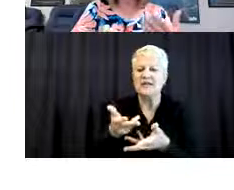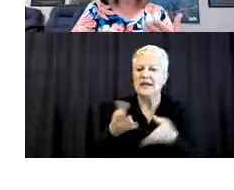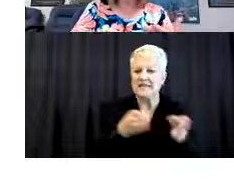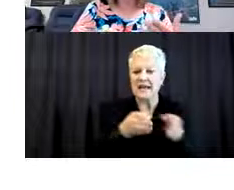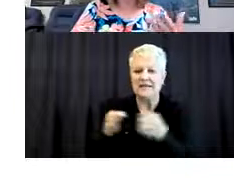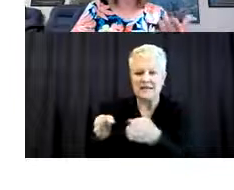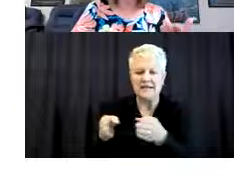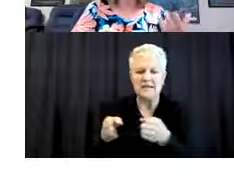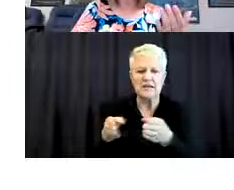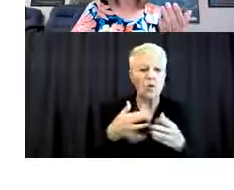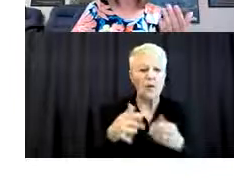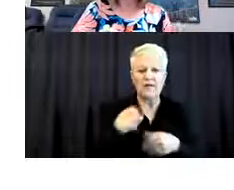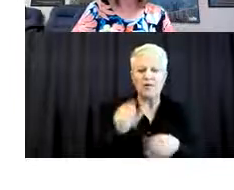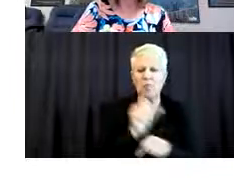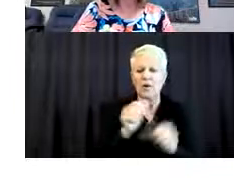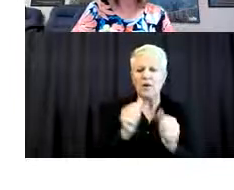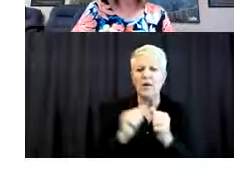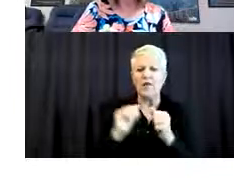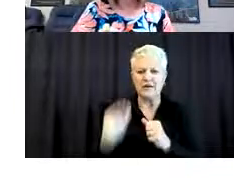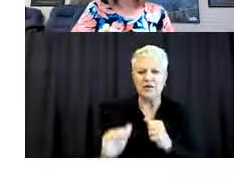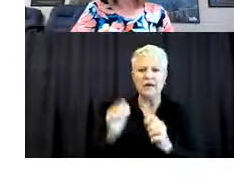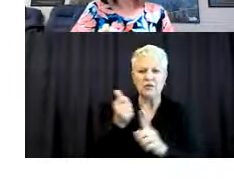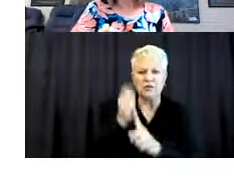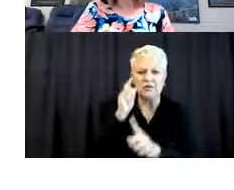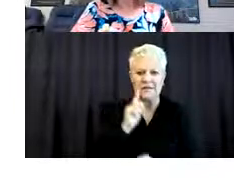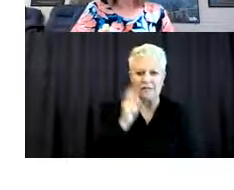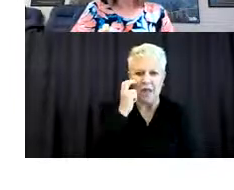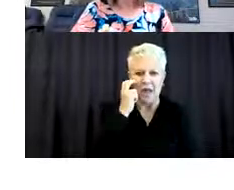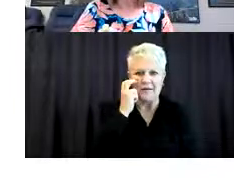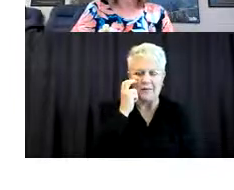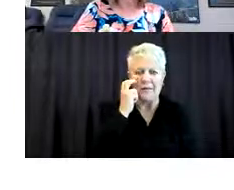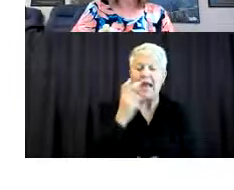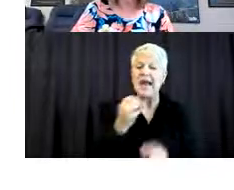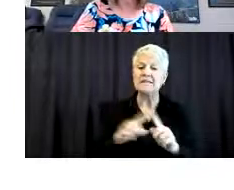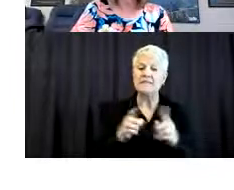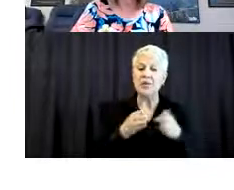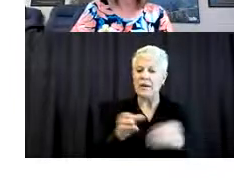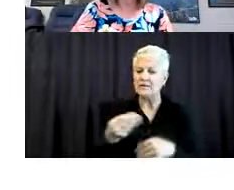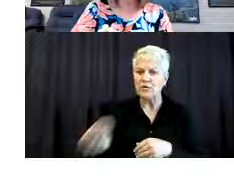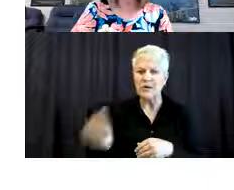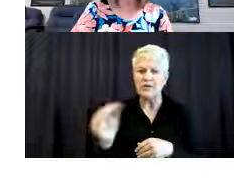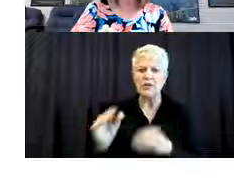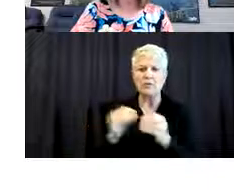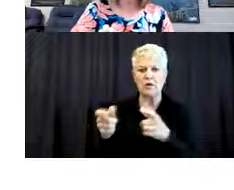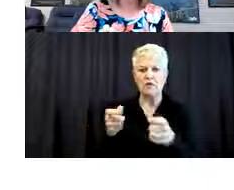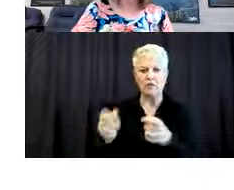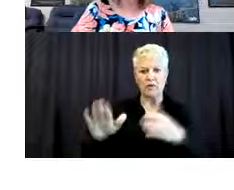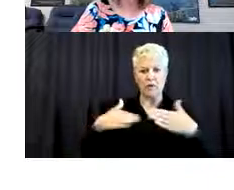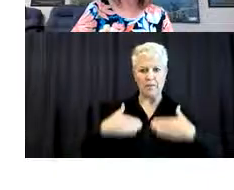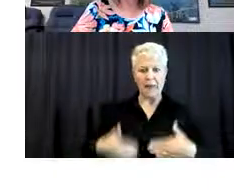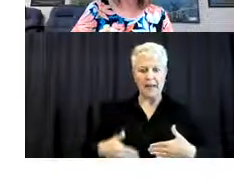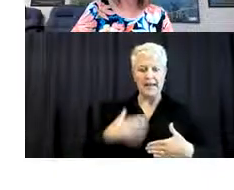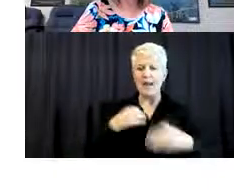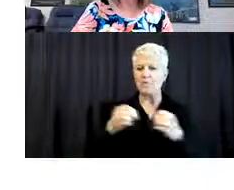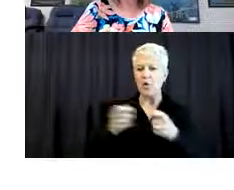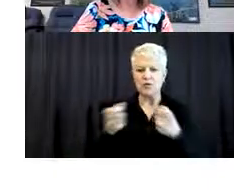you're working with a child who is deafblind, and ways to give that child more control of their body and more